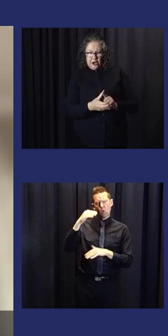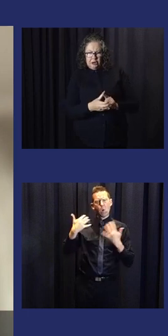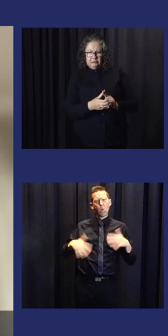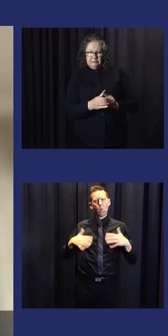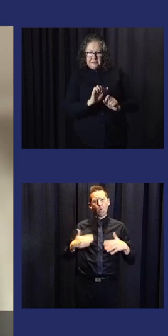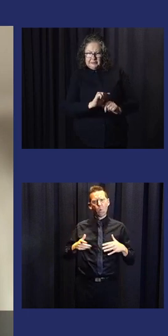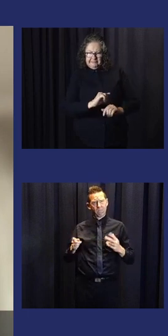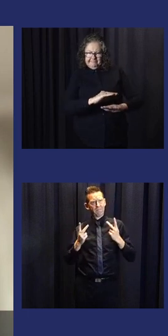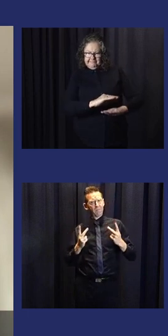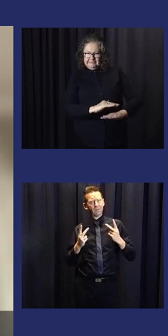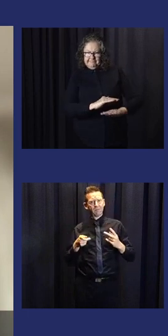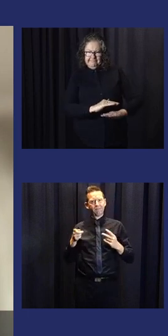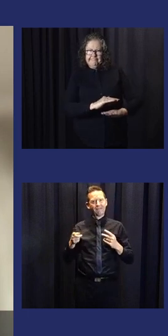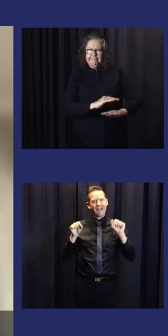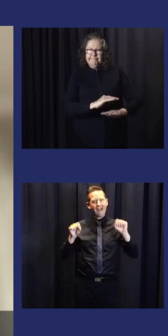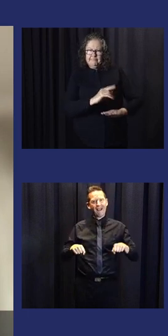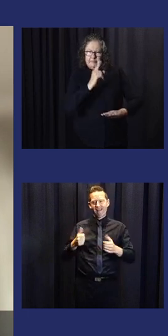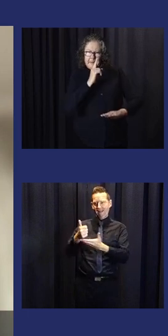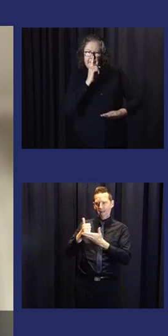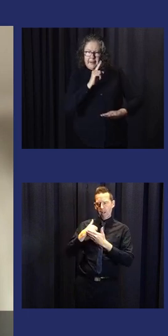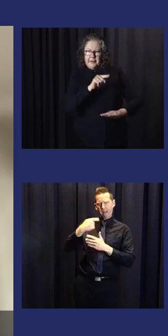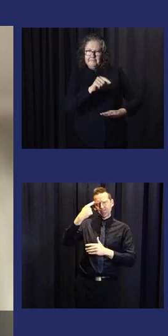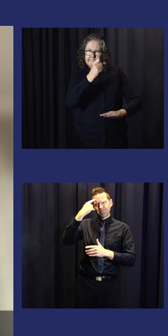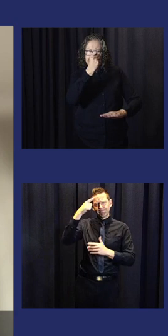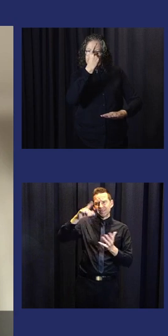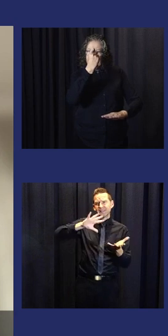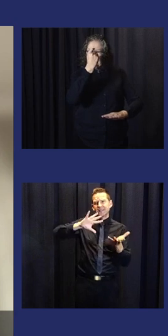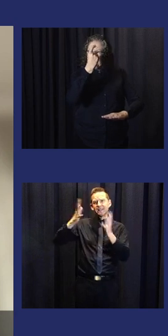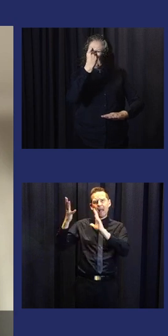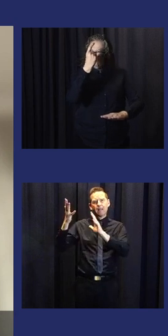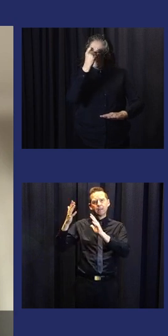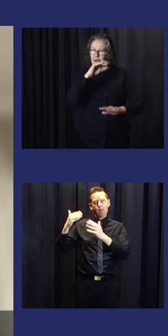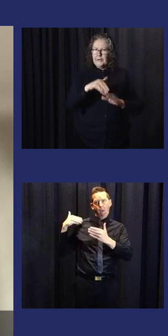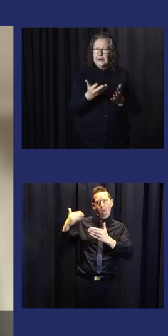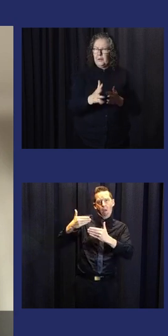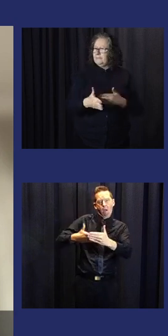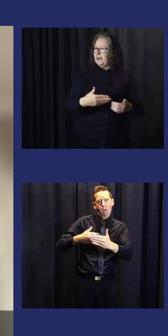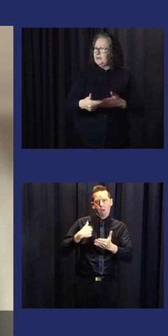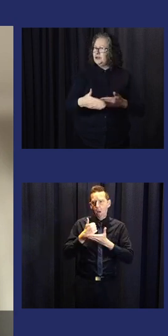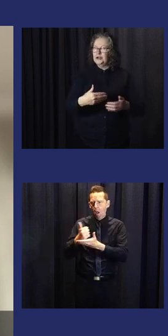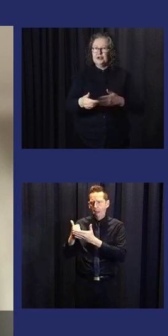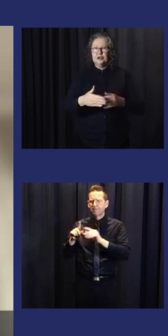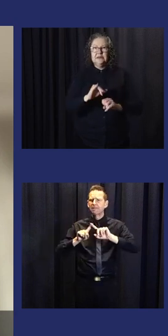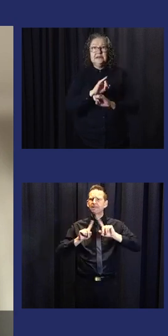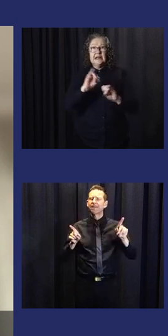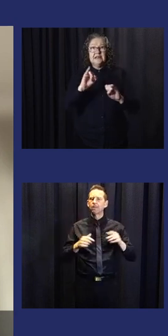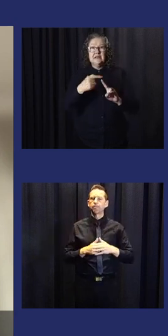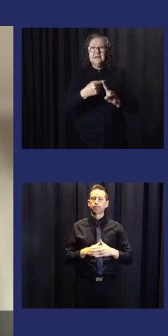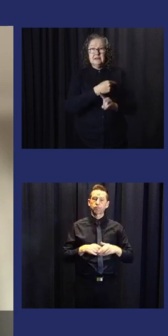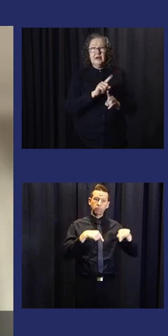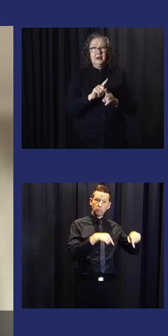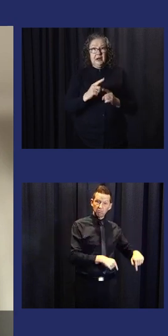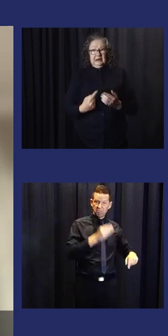understanding various ways in which disaster has been approached previously. I mean, the experience here